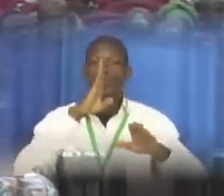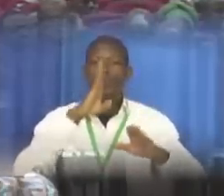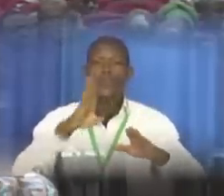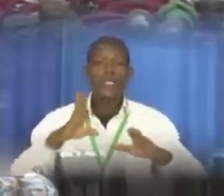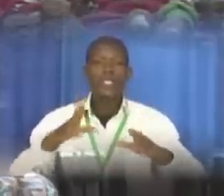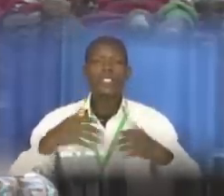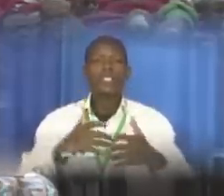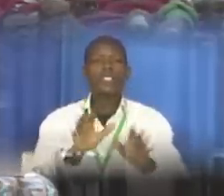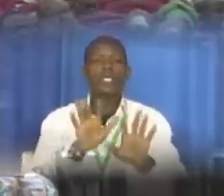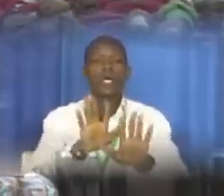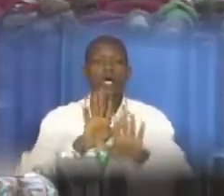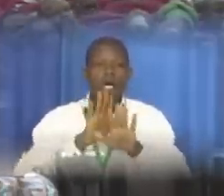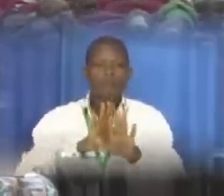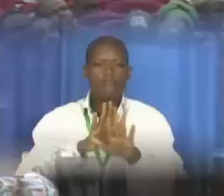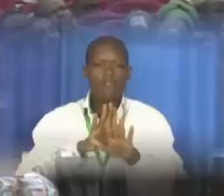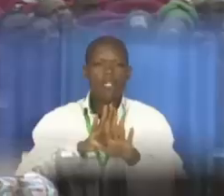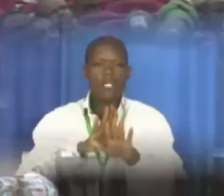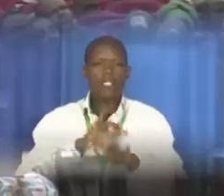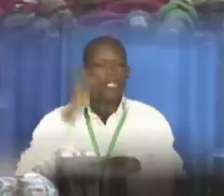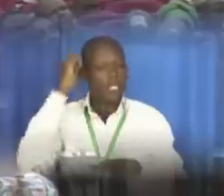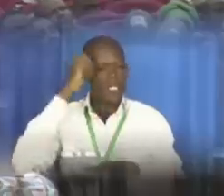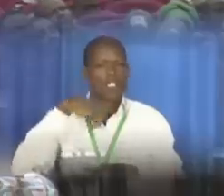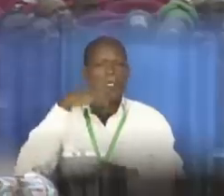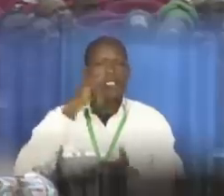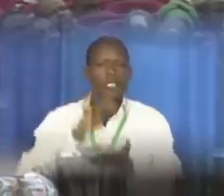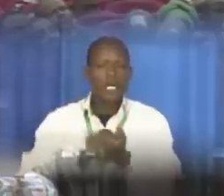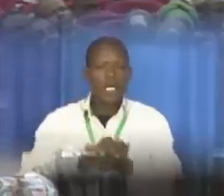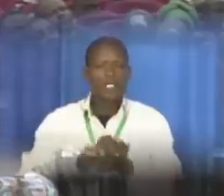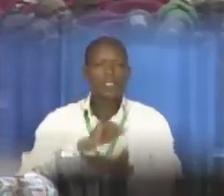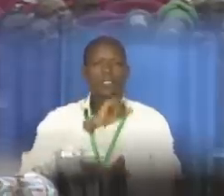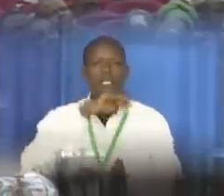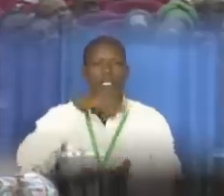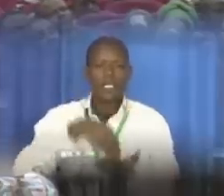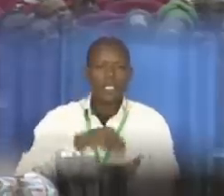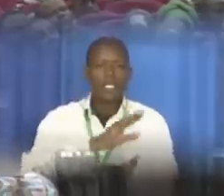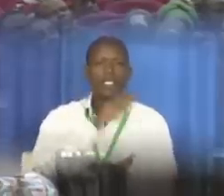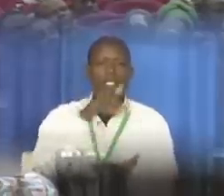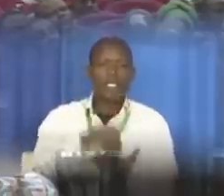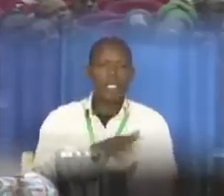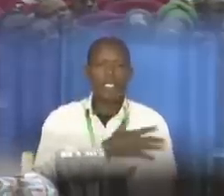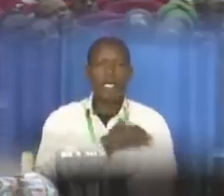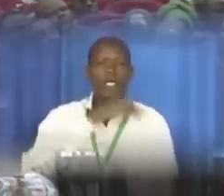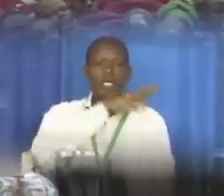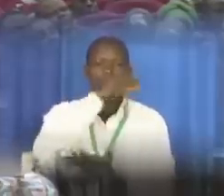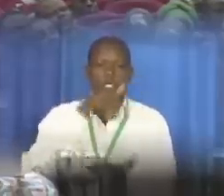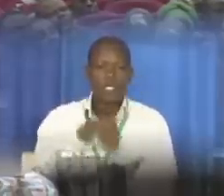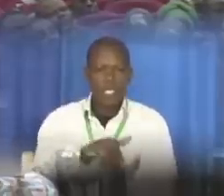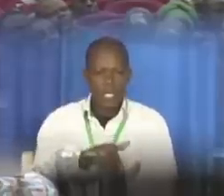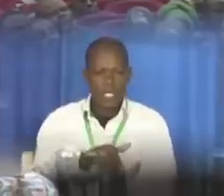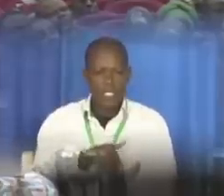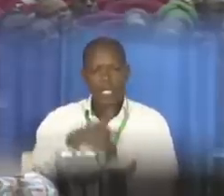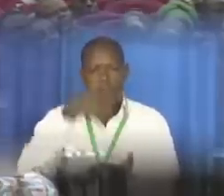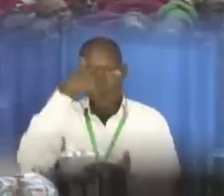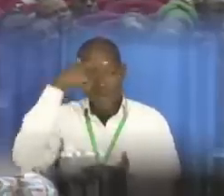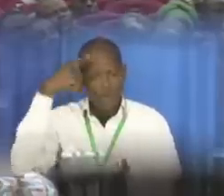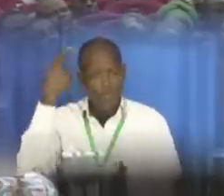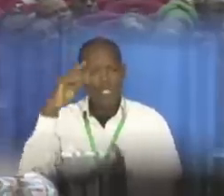He said that again and again and again. And he said, because the battle is not